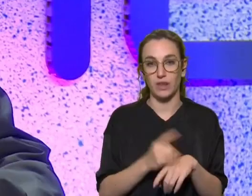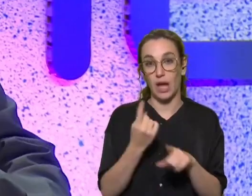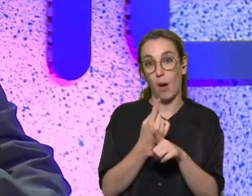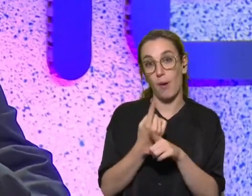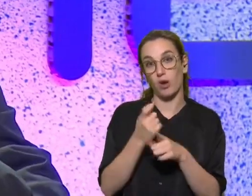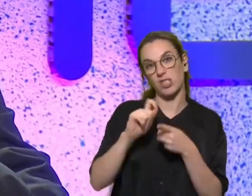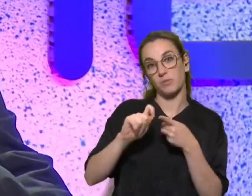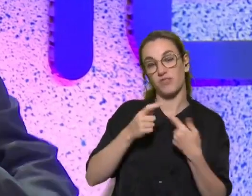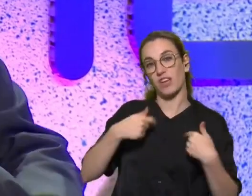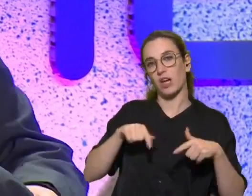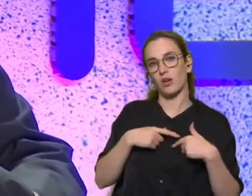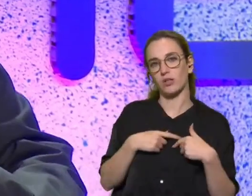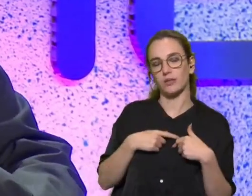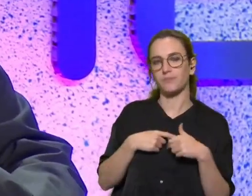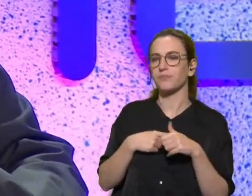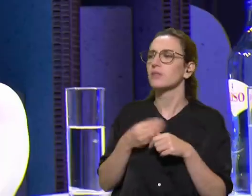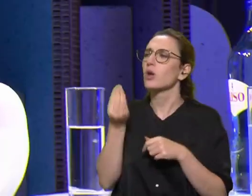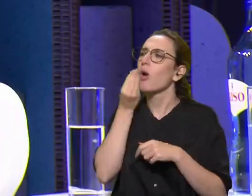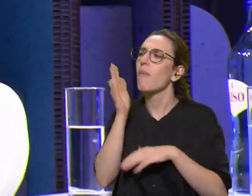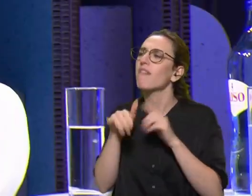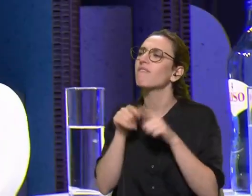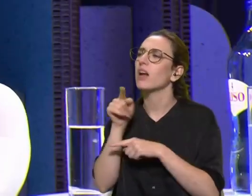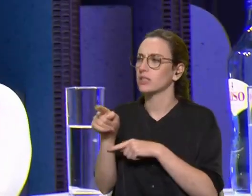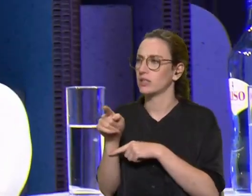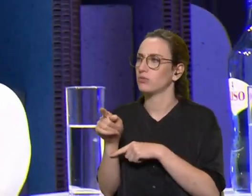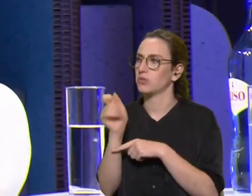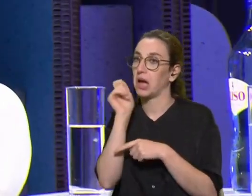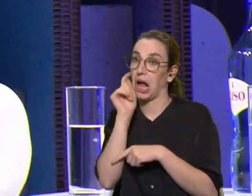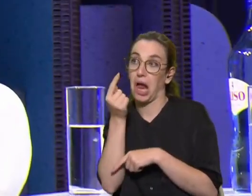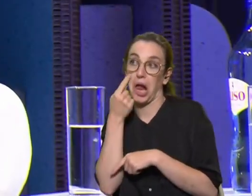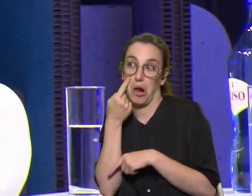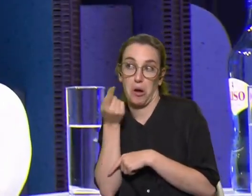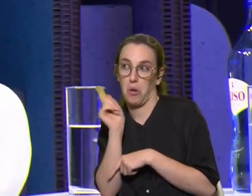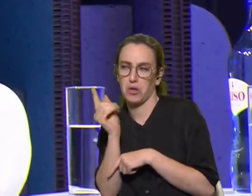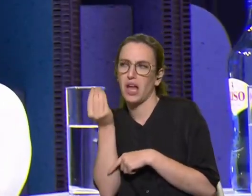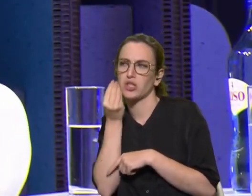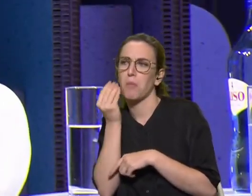relatively new. How does this work? I mean,